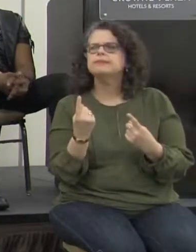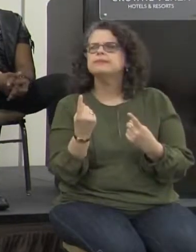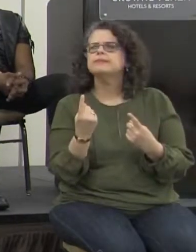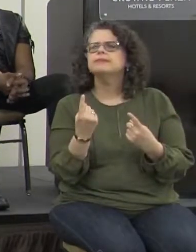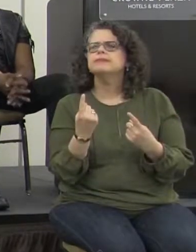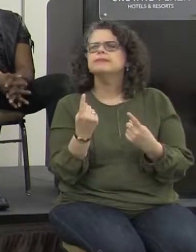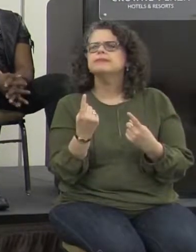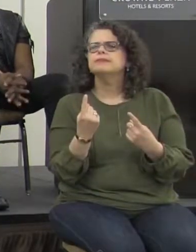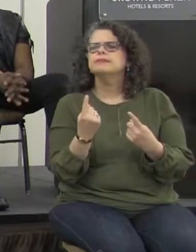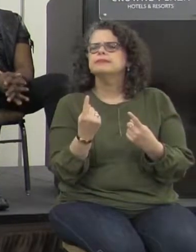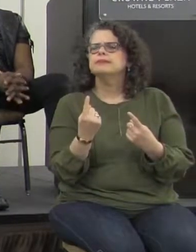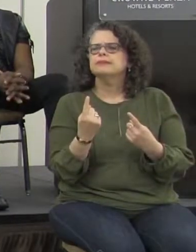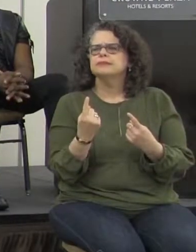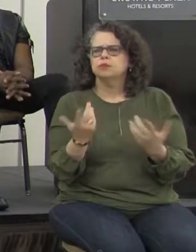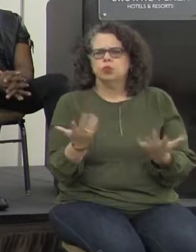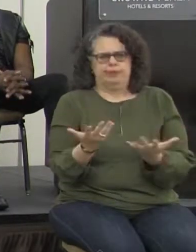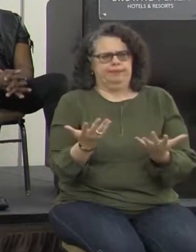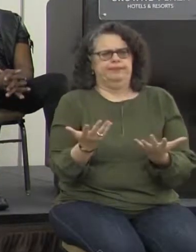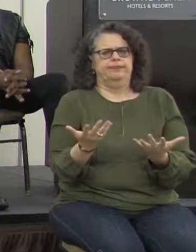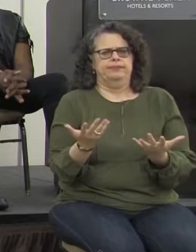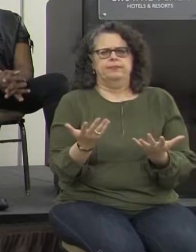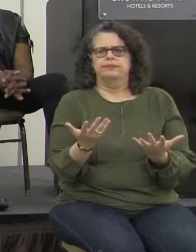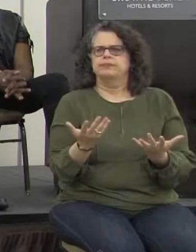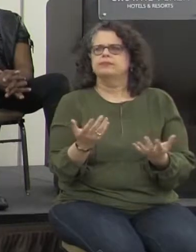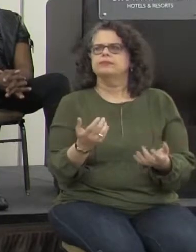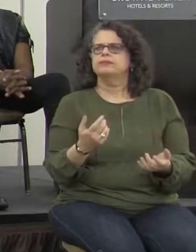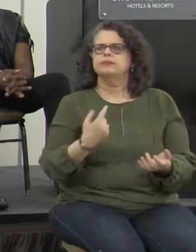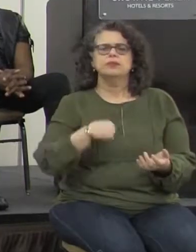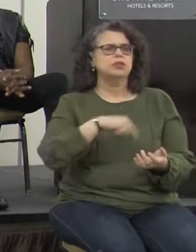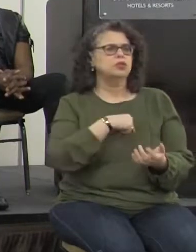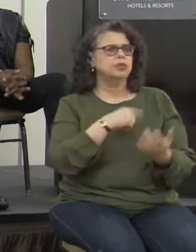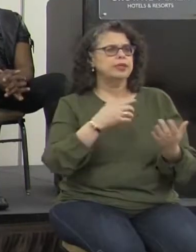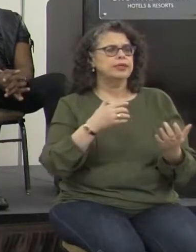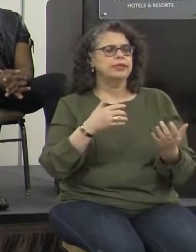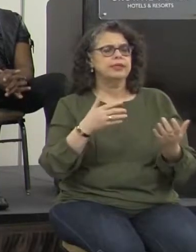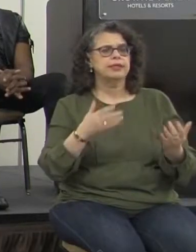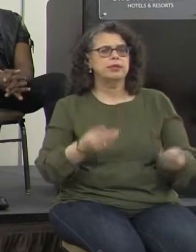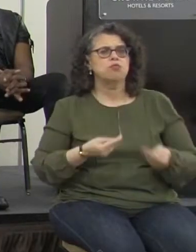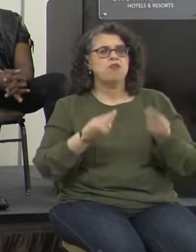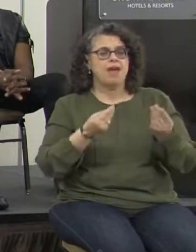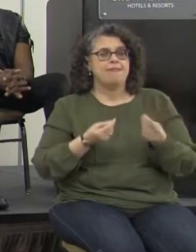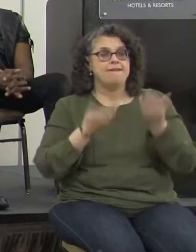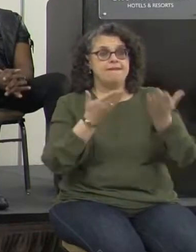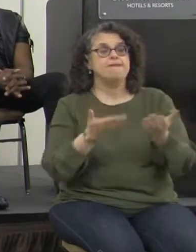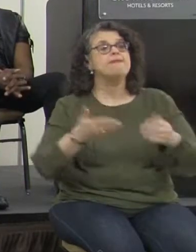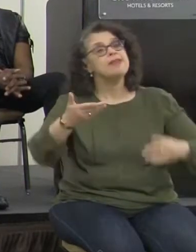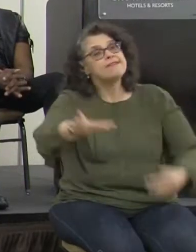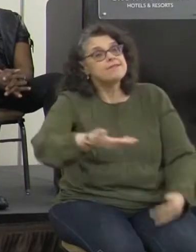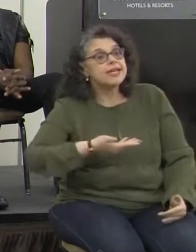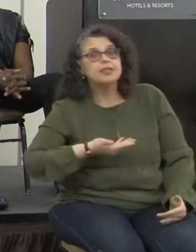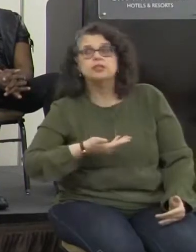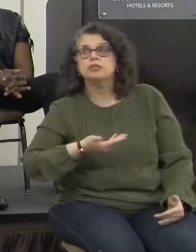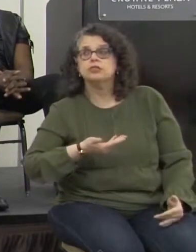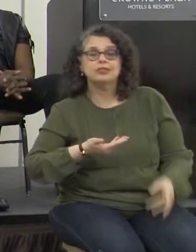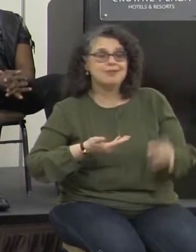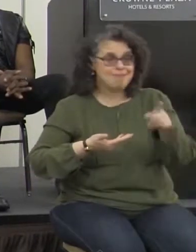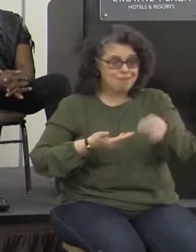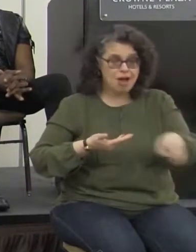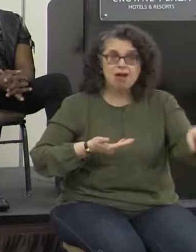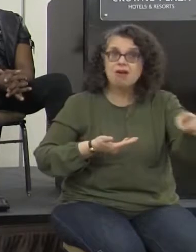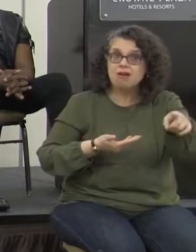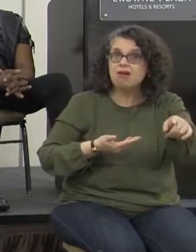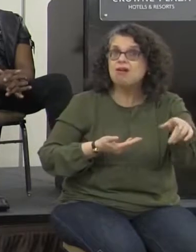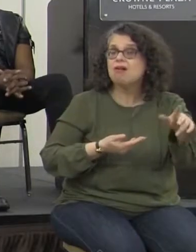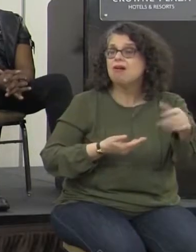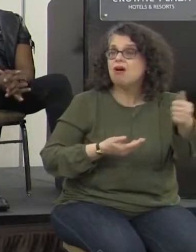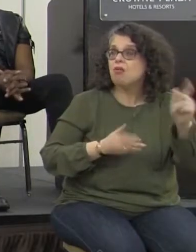is that we offer the invitation, but other people have to accept the fact